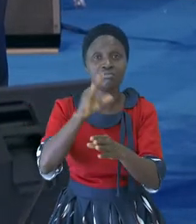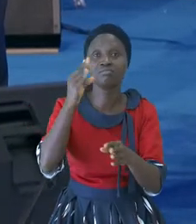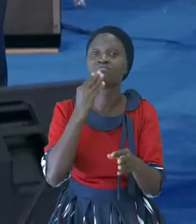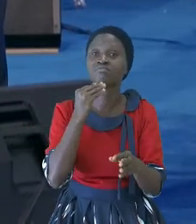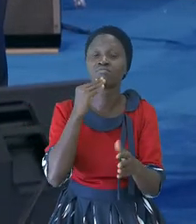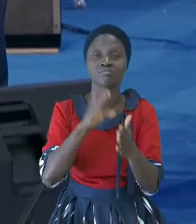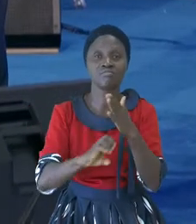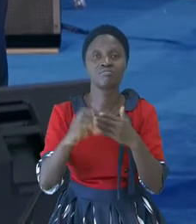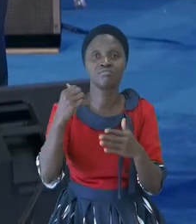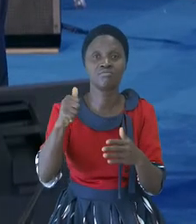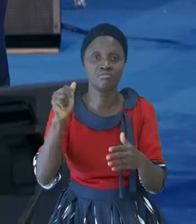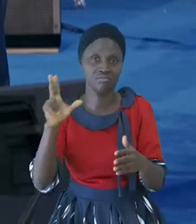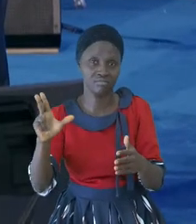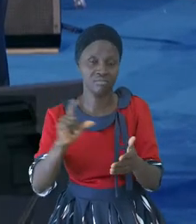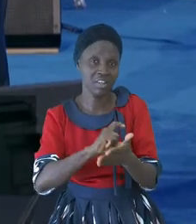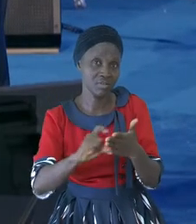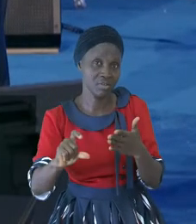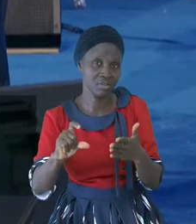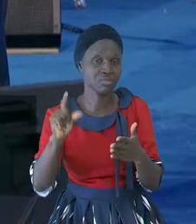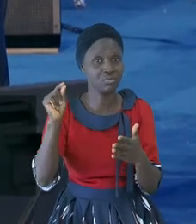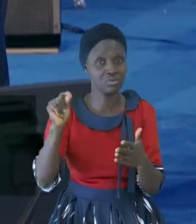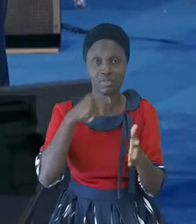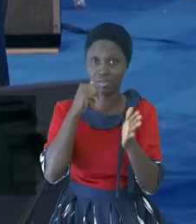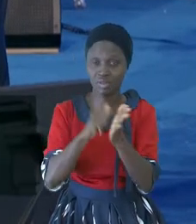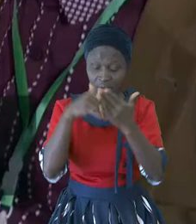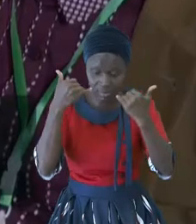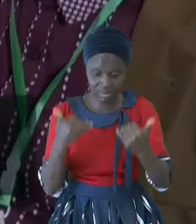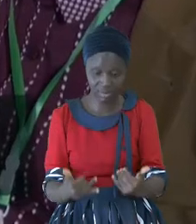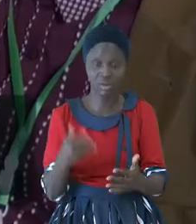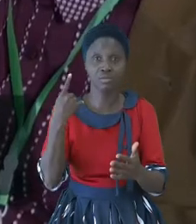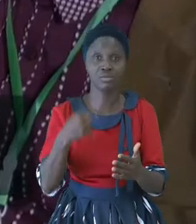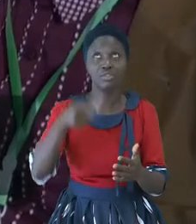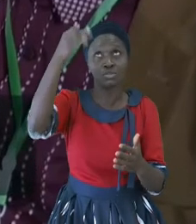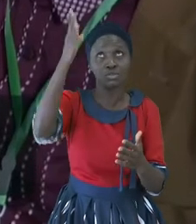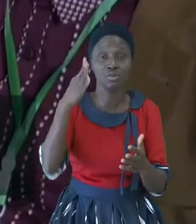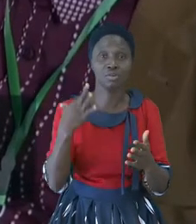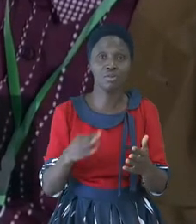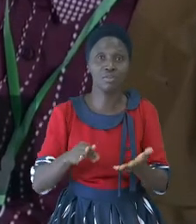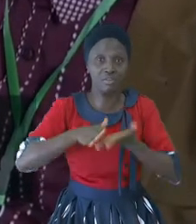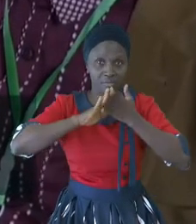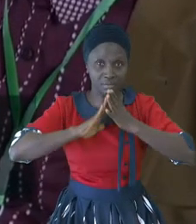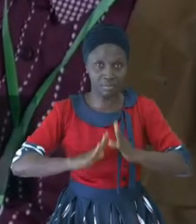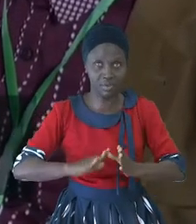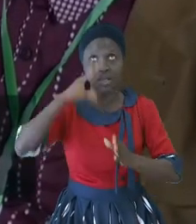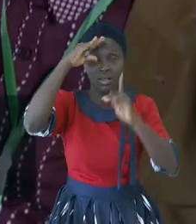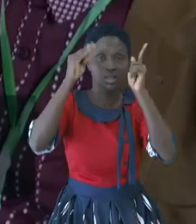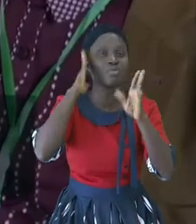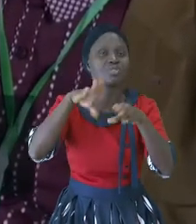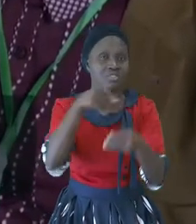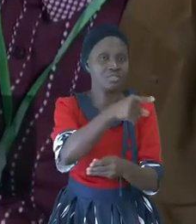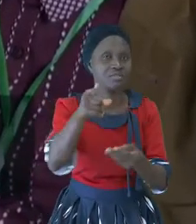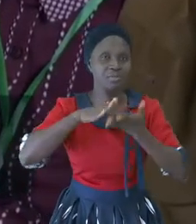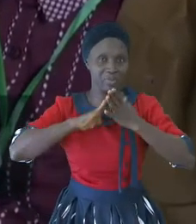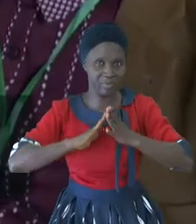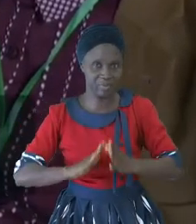It says, now the God of peace, he'll give you peace, that brought again from the dead